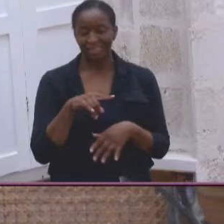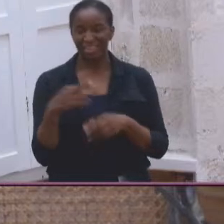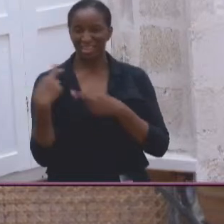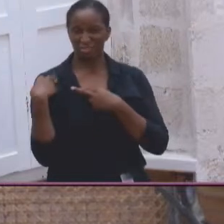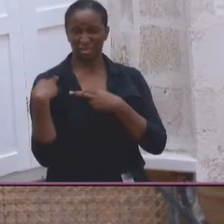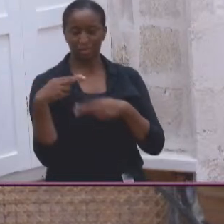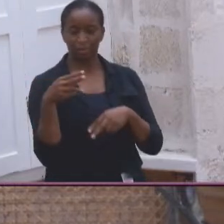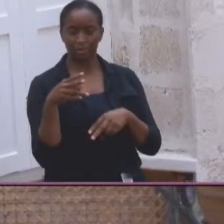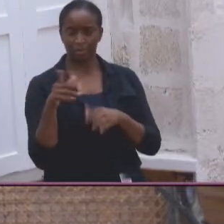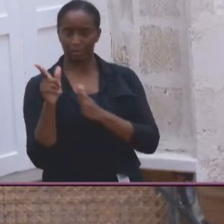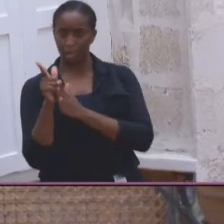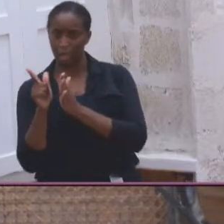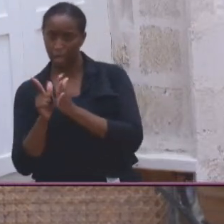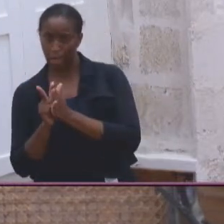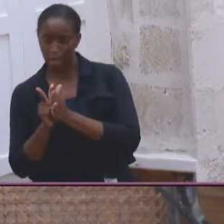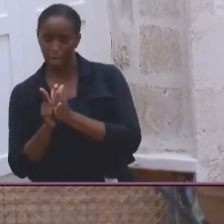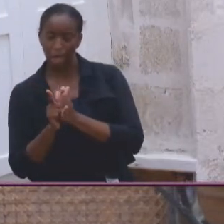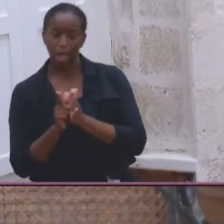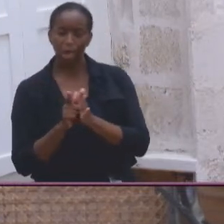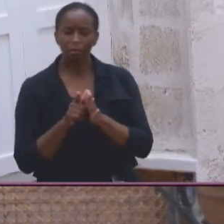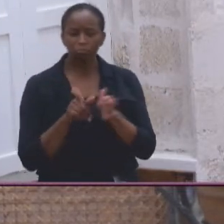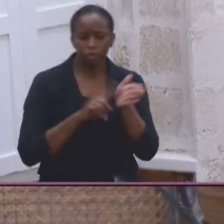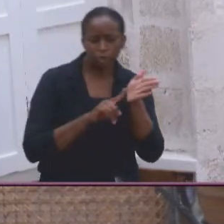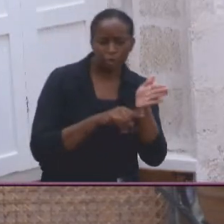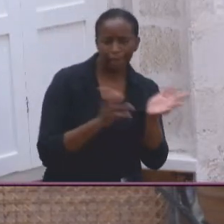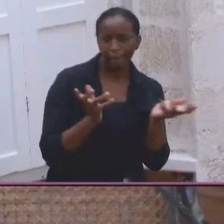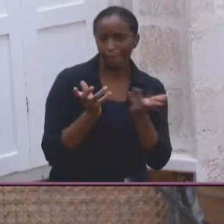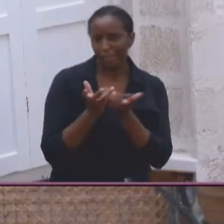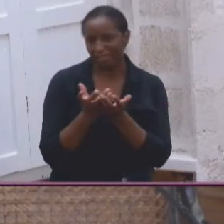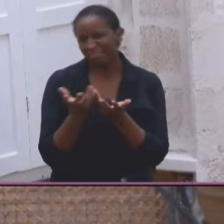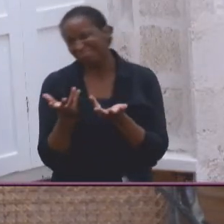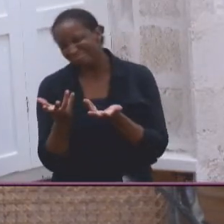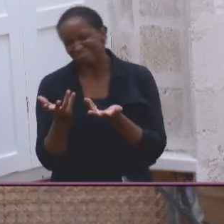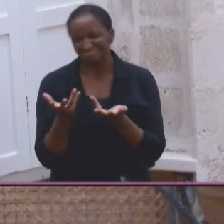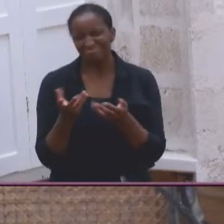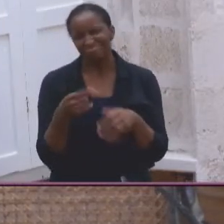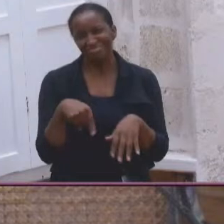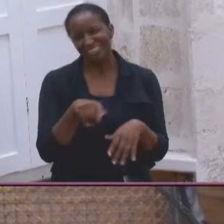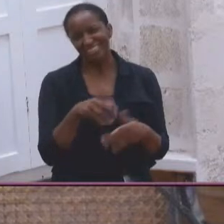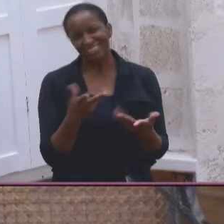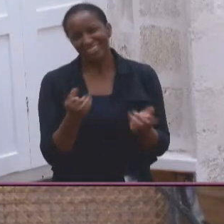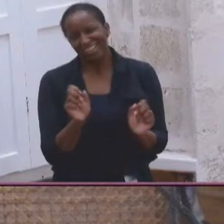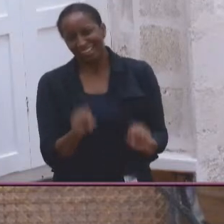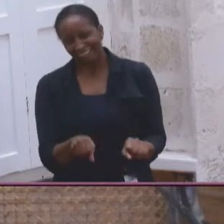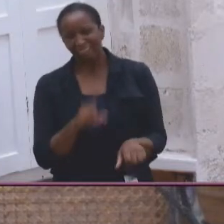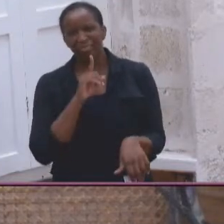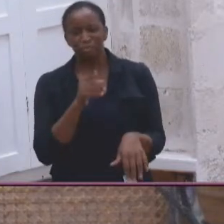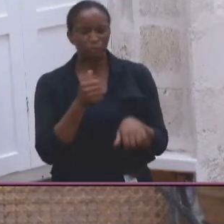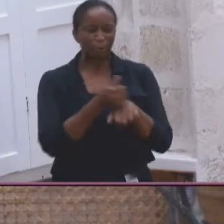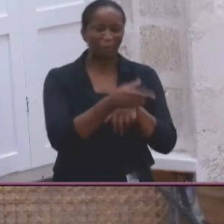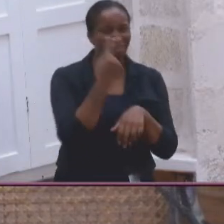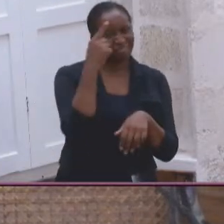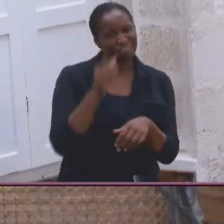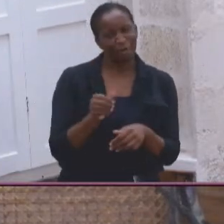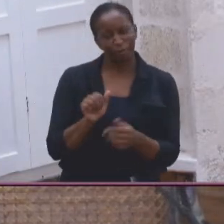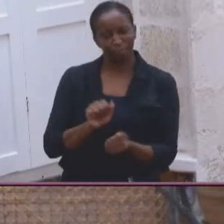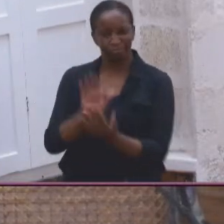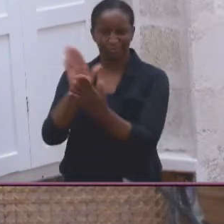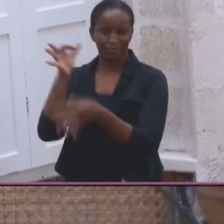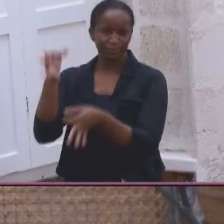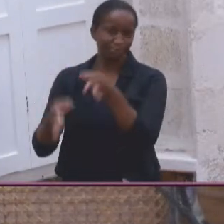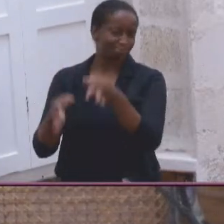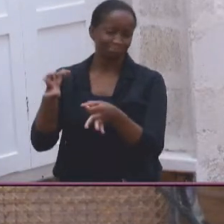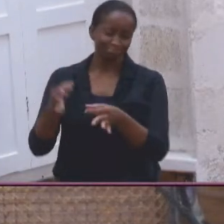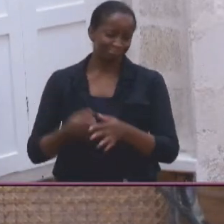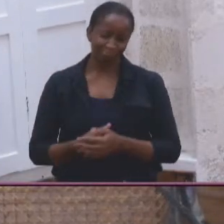need to have the environmental health officers who are there in order to carry out the duties. And that is one of the things which I would have hoped that the minister